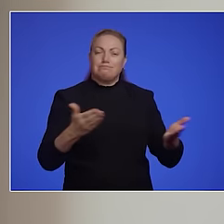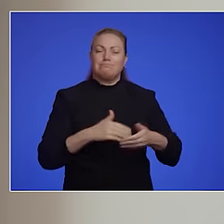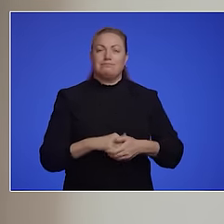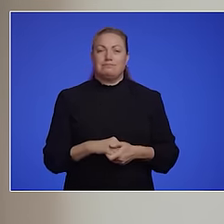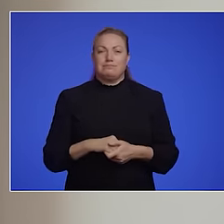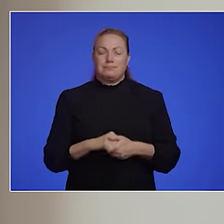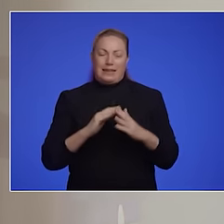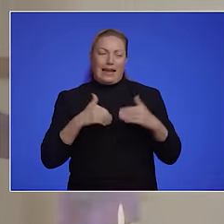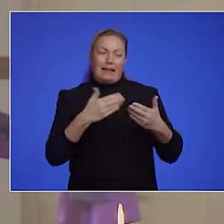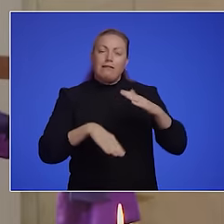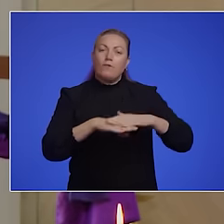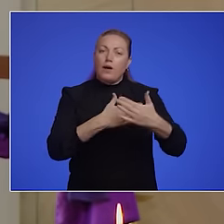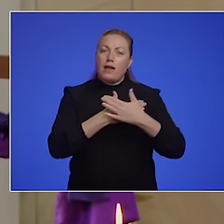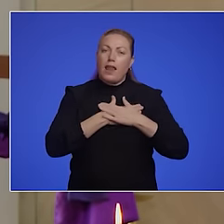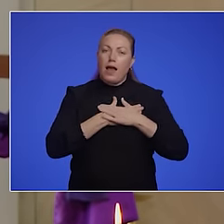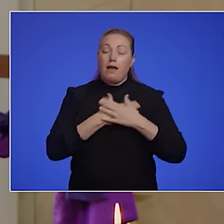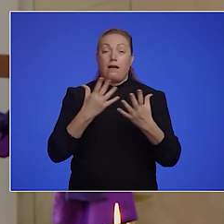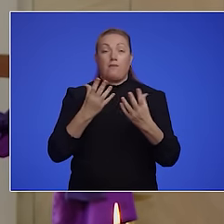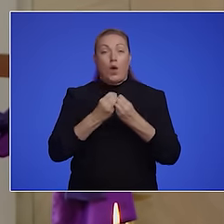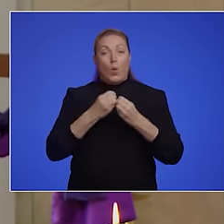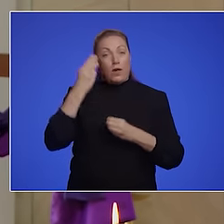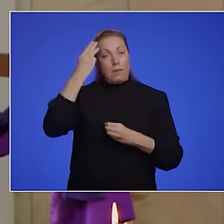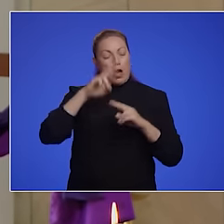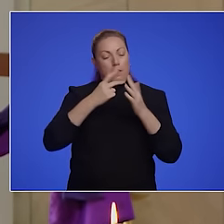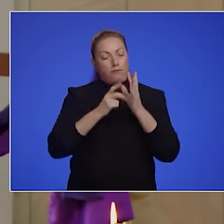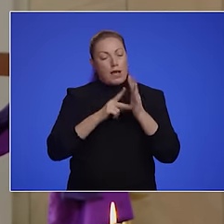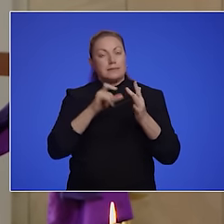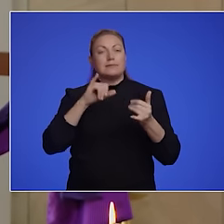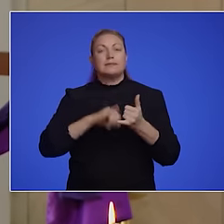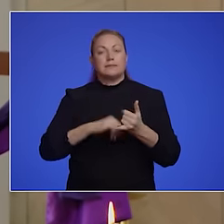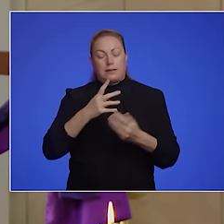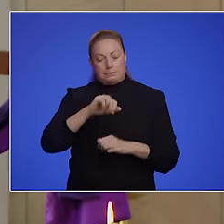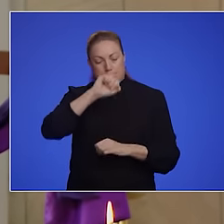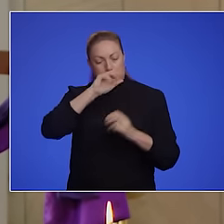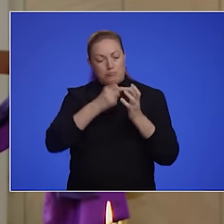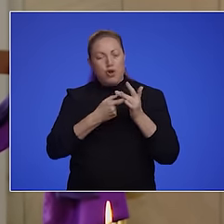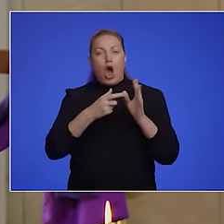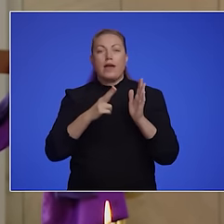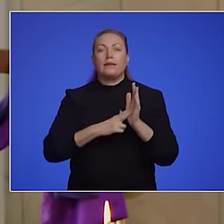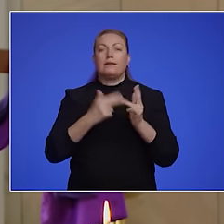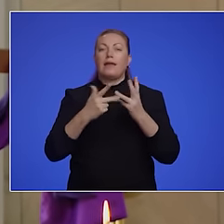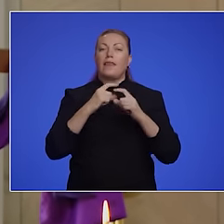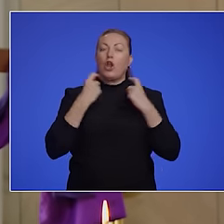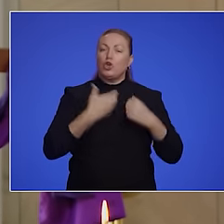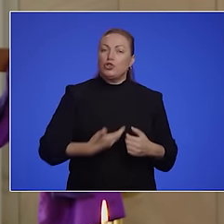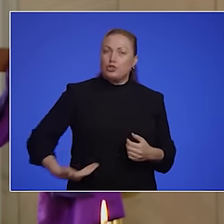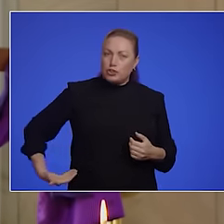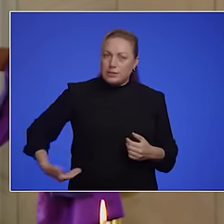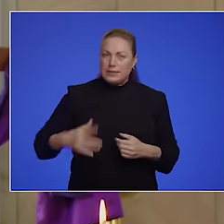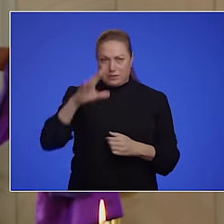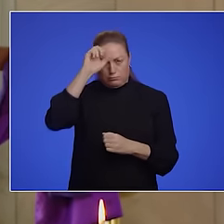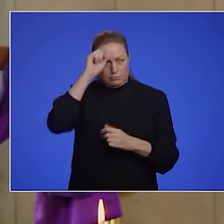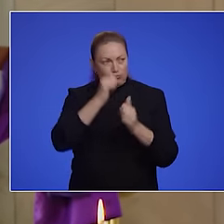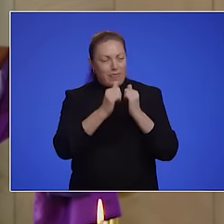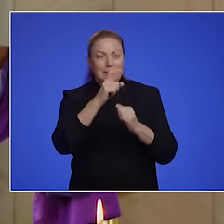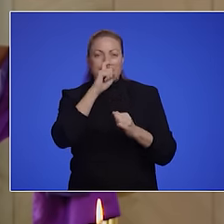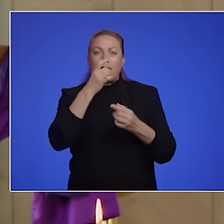to the fullness of charity Together with Francis our Pope and Brian our Bishop and all the clergy Remember also our brothers and